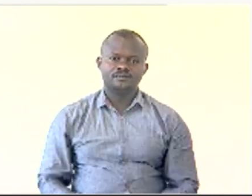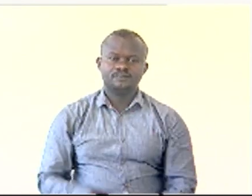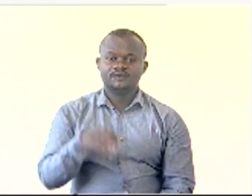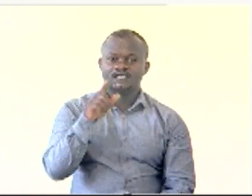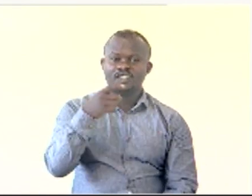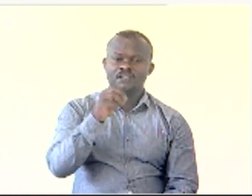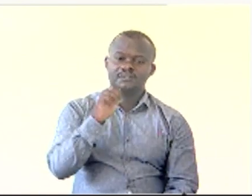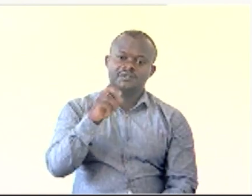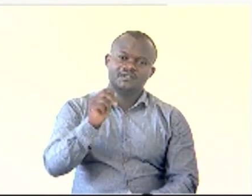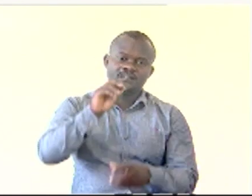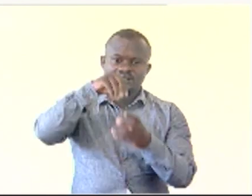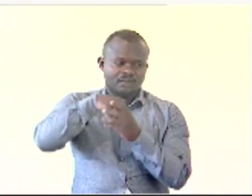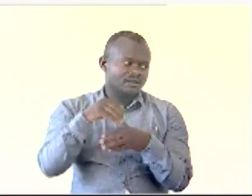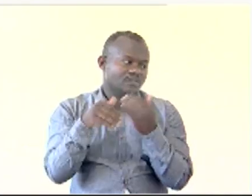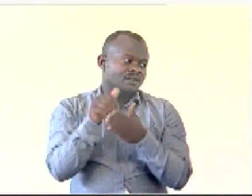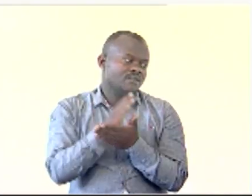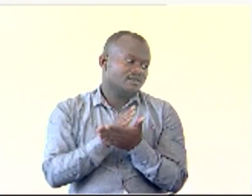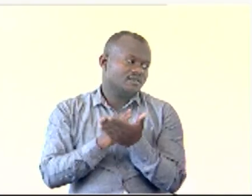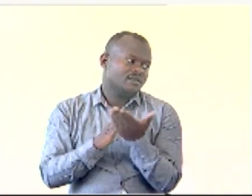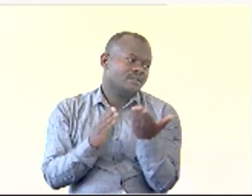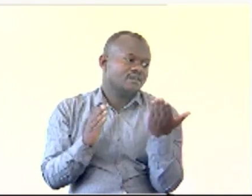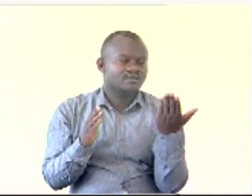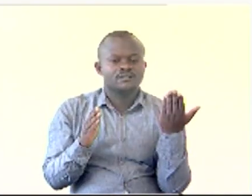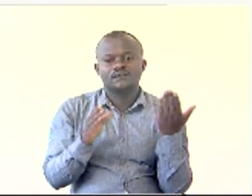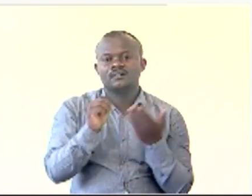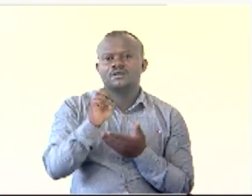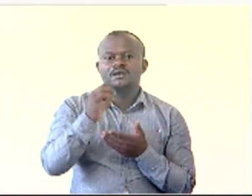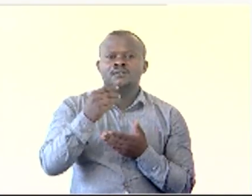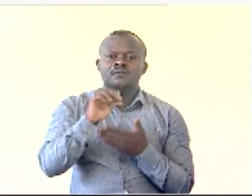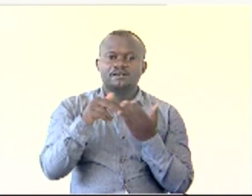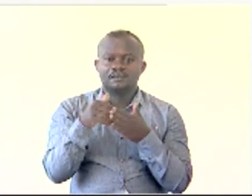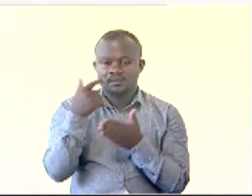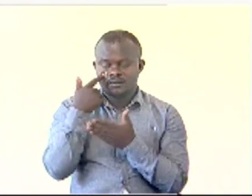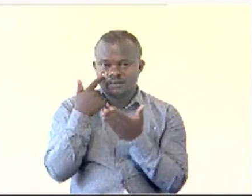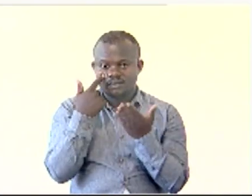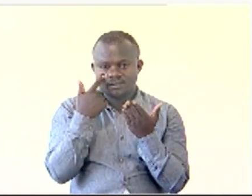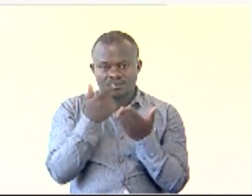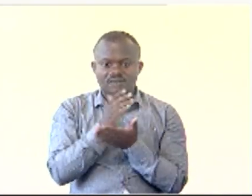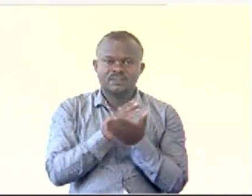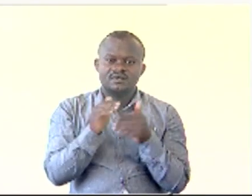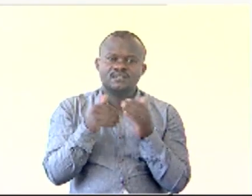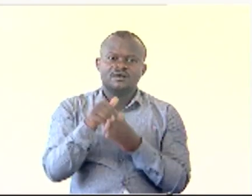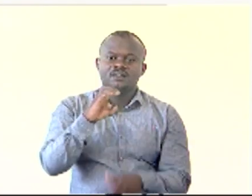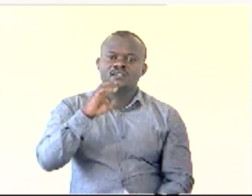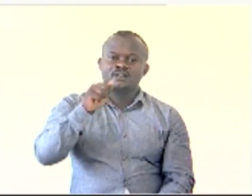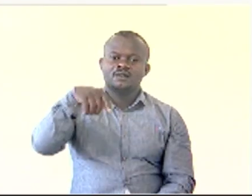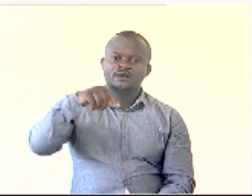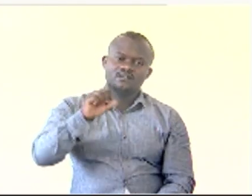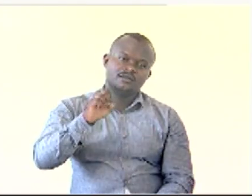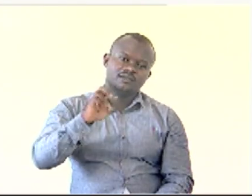muscle. We have synovial membrane, head of femur, we have synovial capsule,